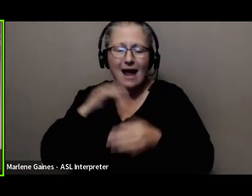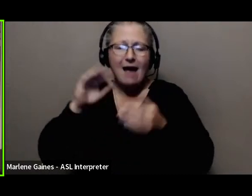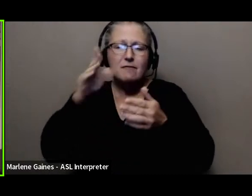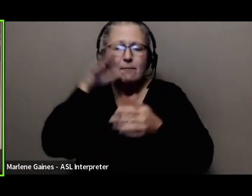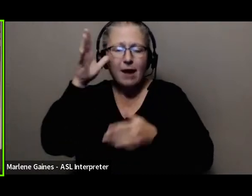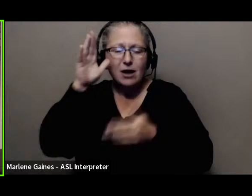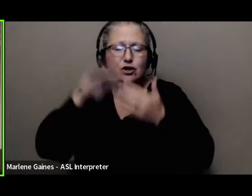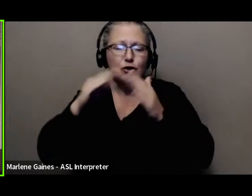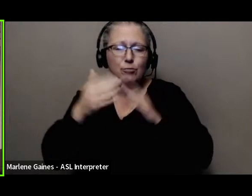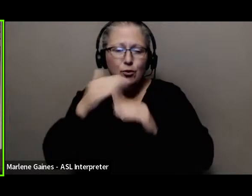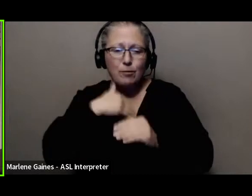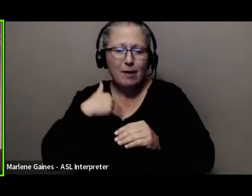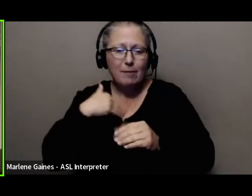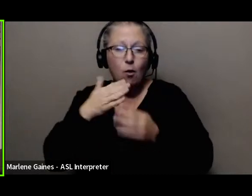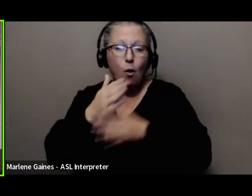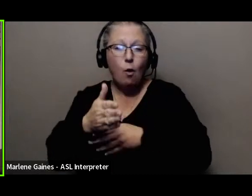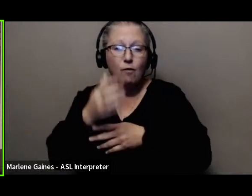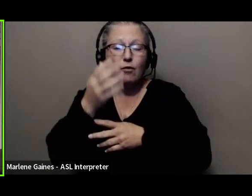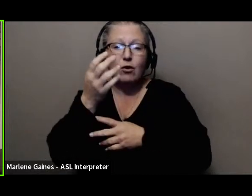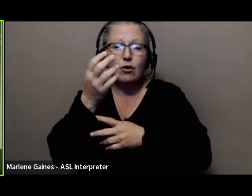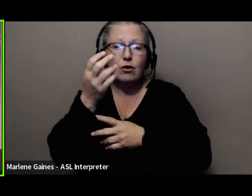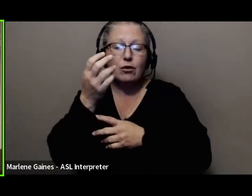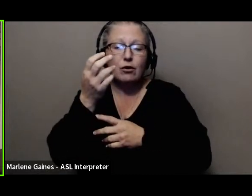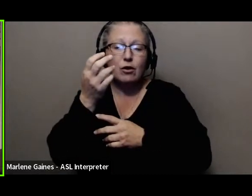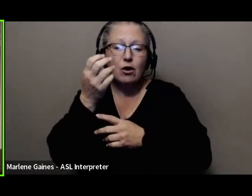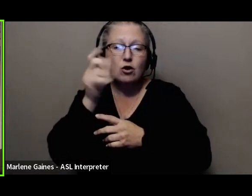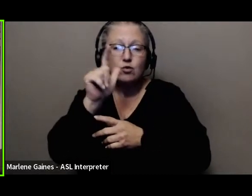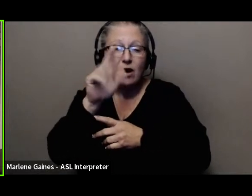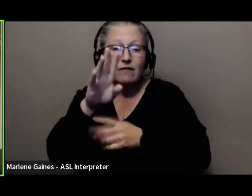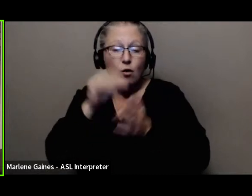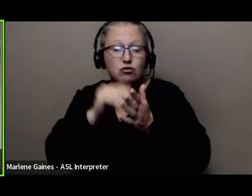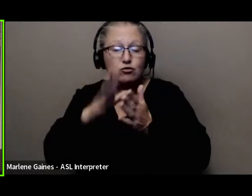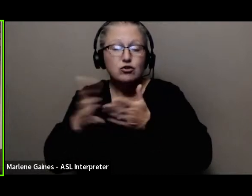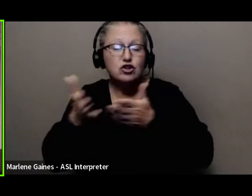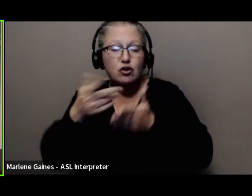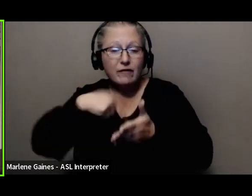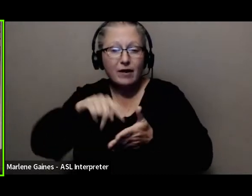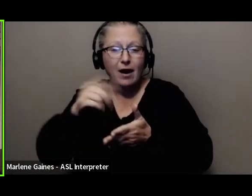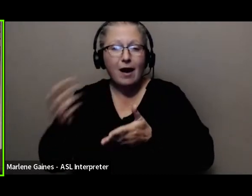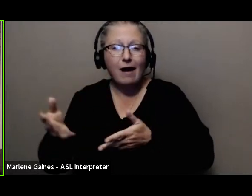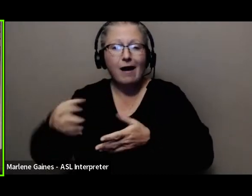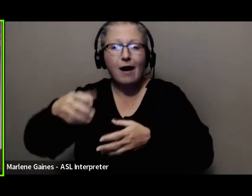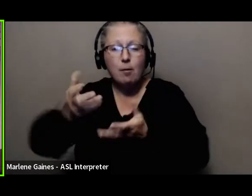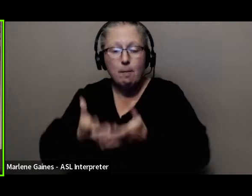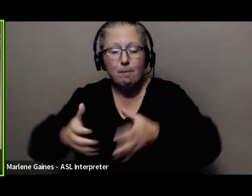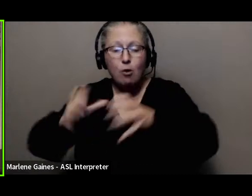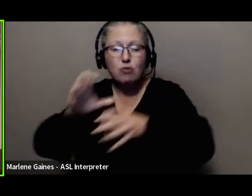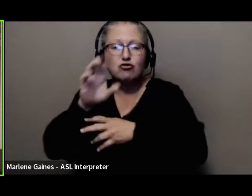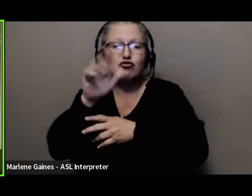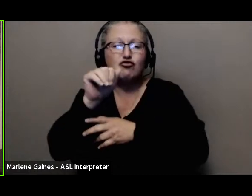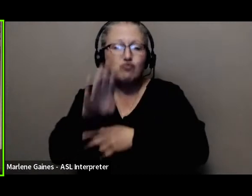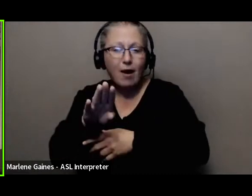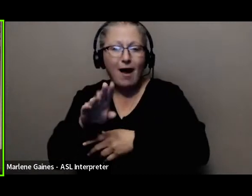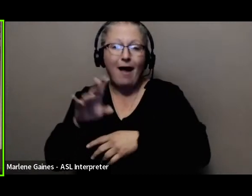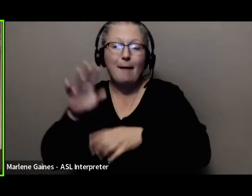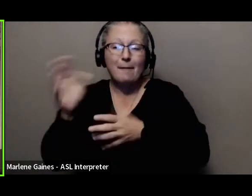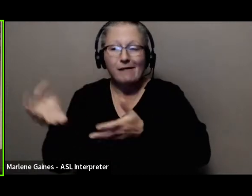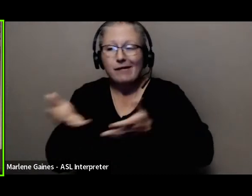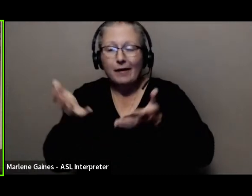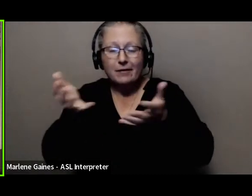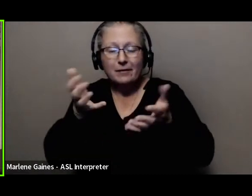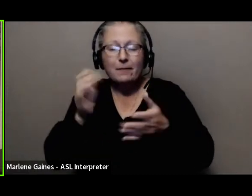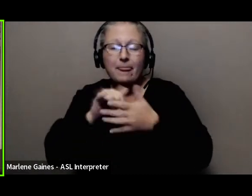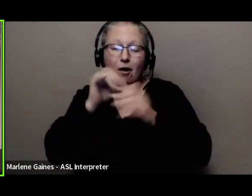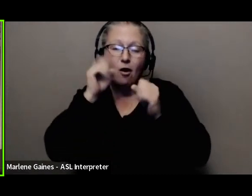attend, and there were over 24 students serving us, carrying bowls of crab. So that was pretty awesome.